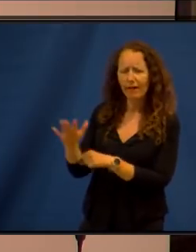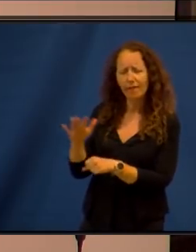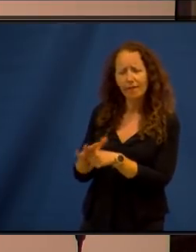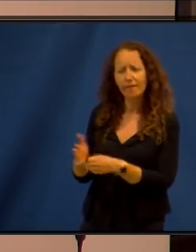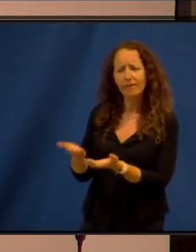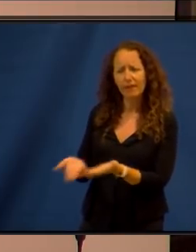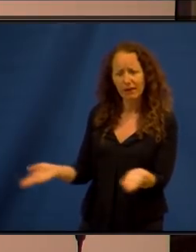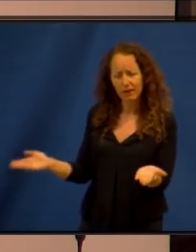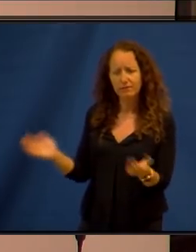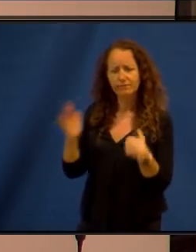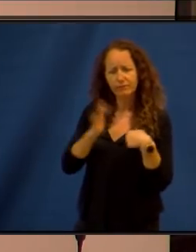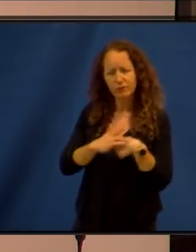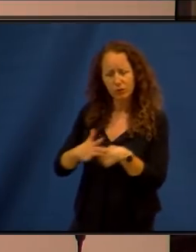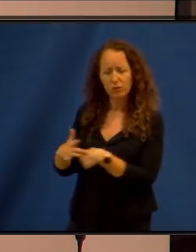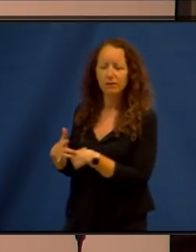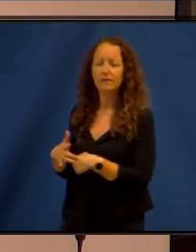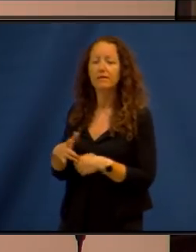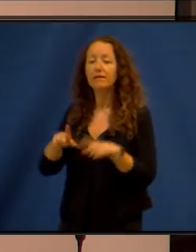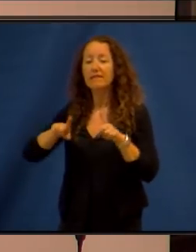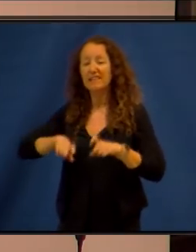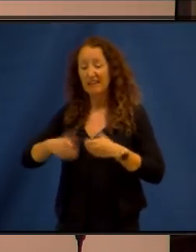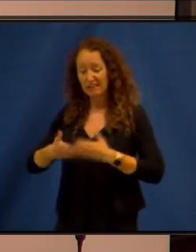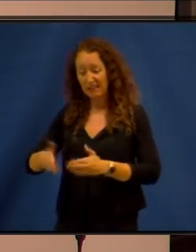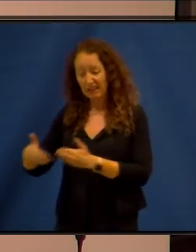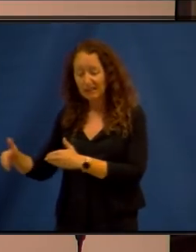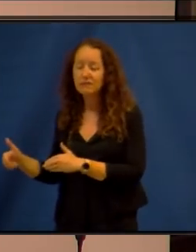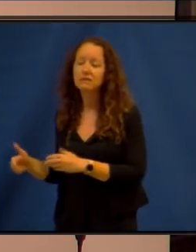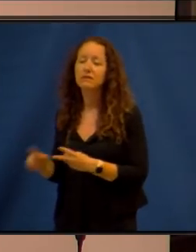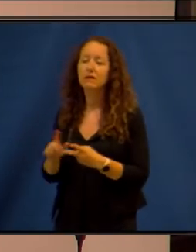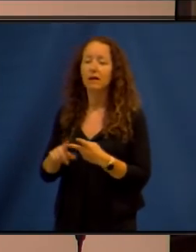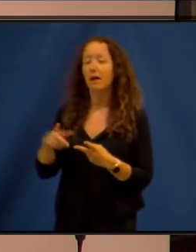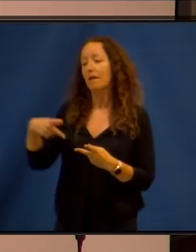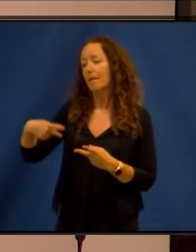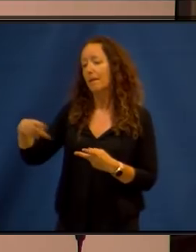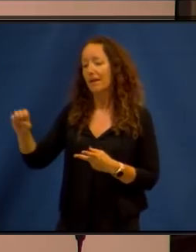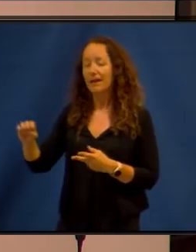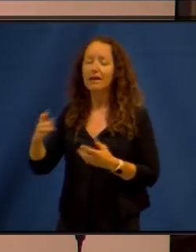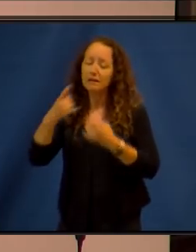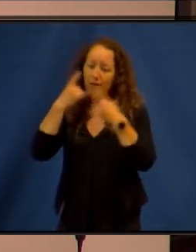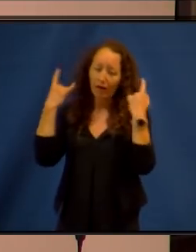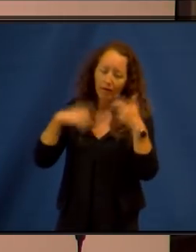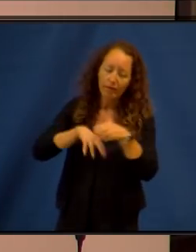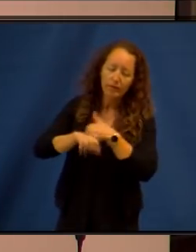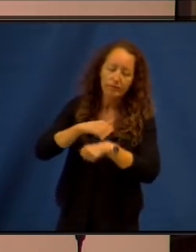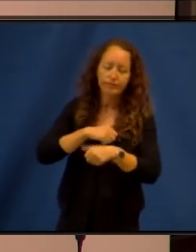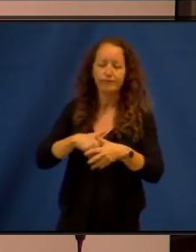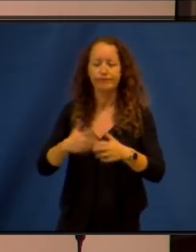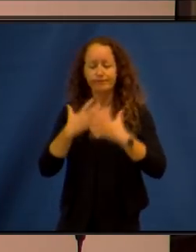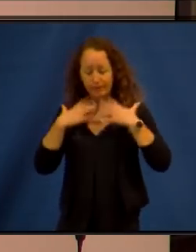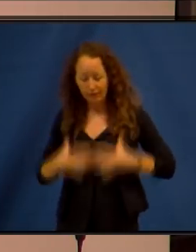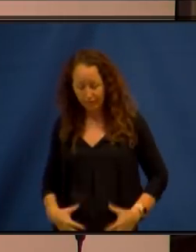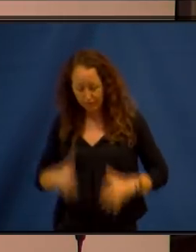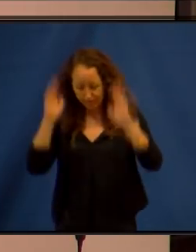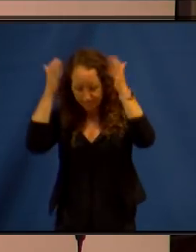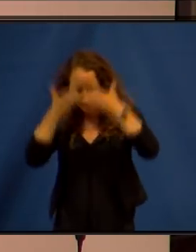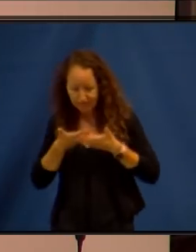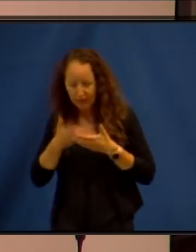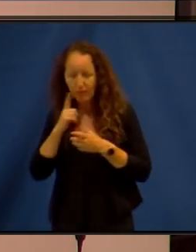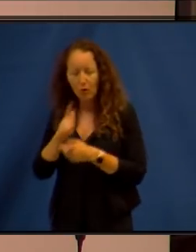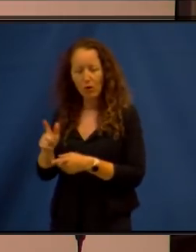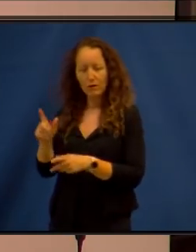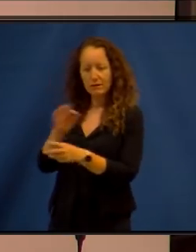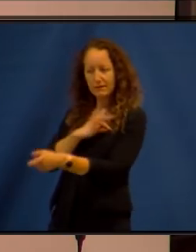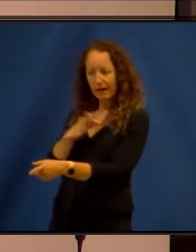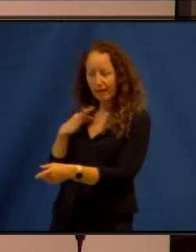own test kits, and they have to provide their own PPE for those particular events. And I'm not sure